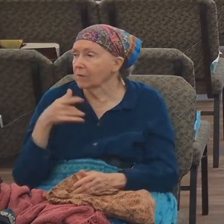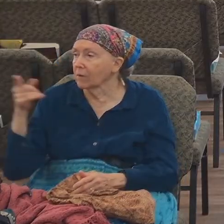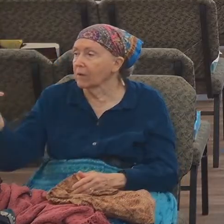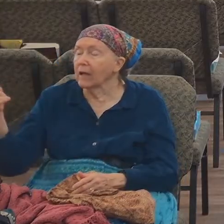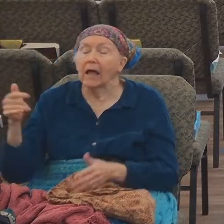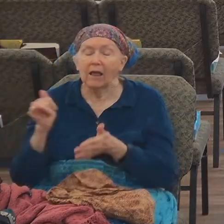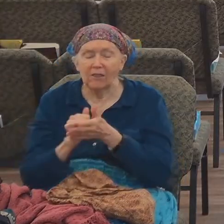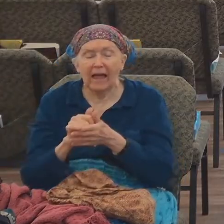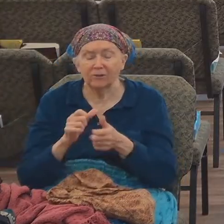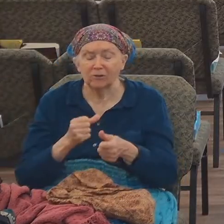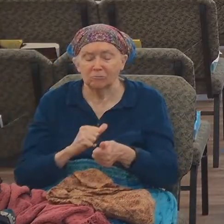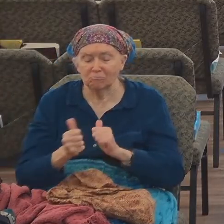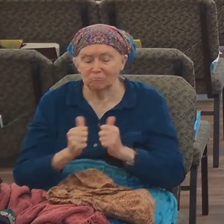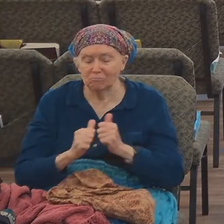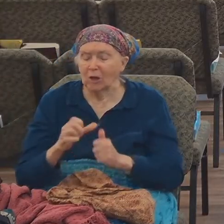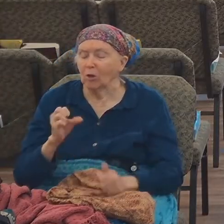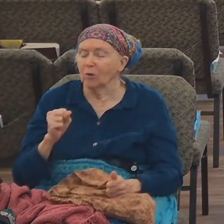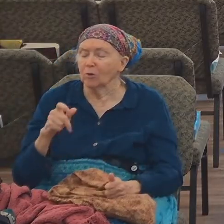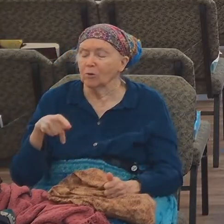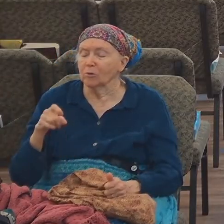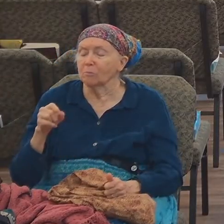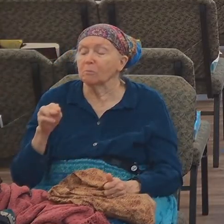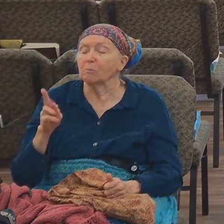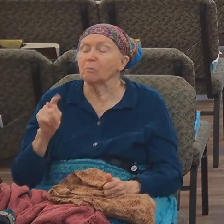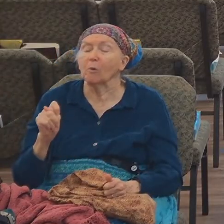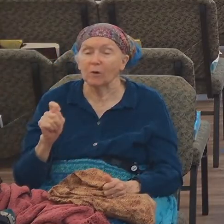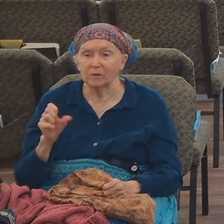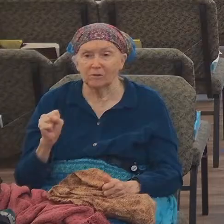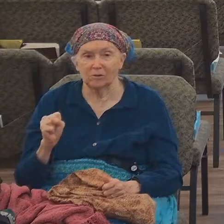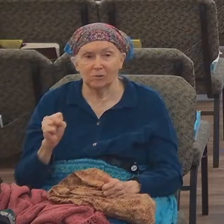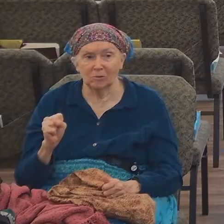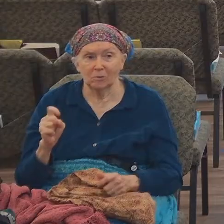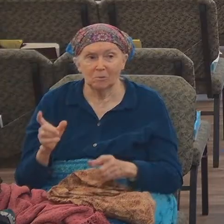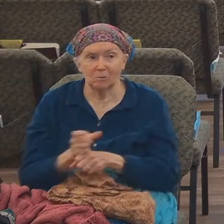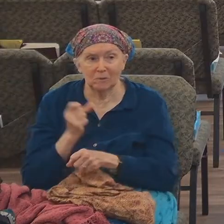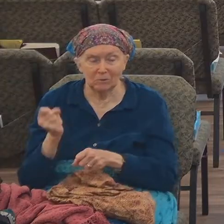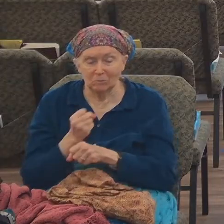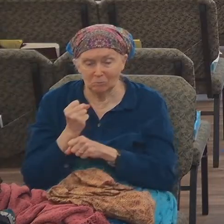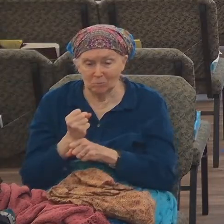Okay. Yeah. Literal crowns, right? In the form of what?